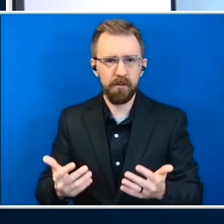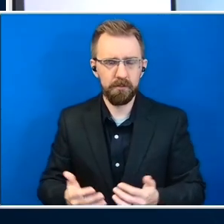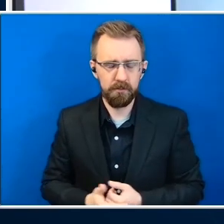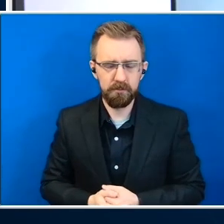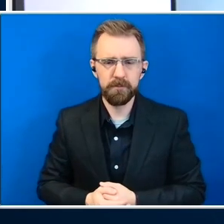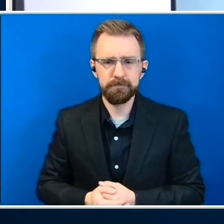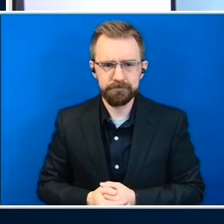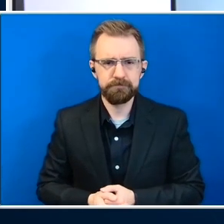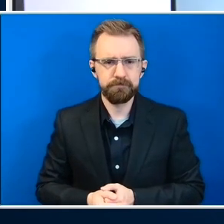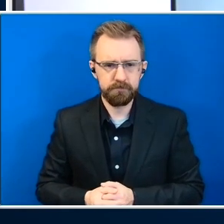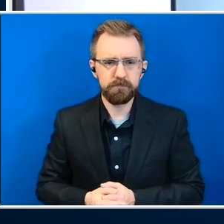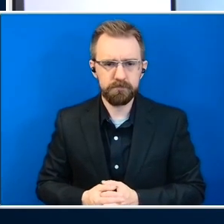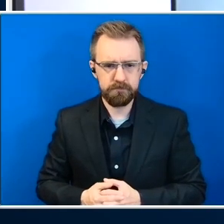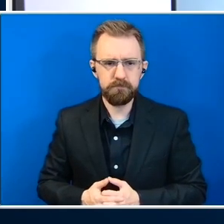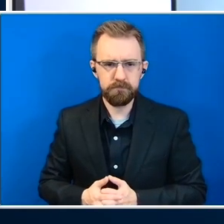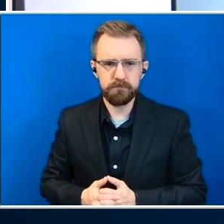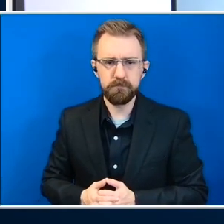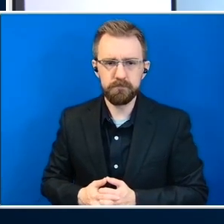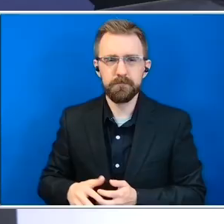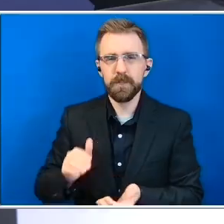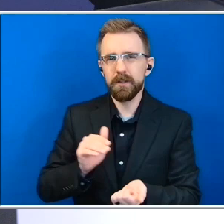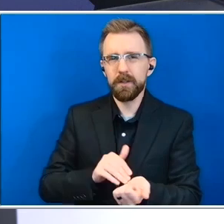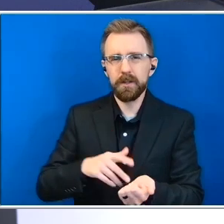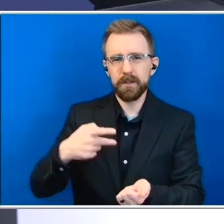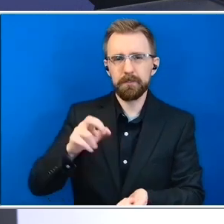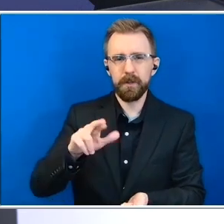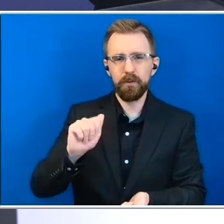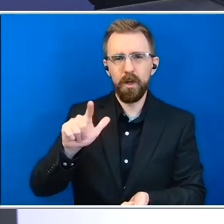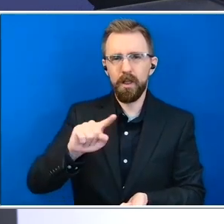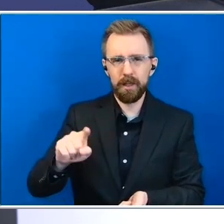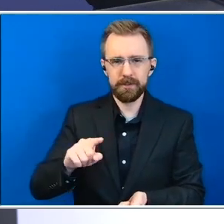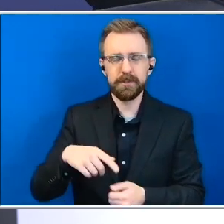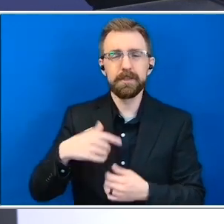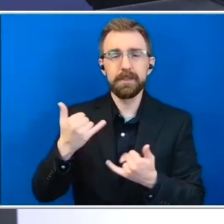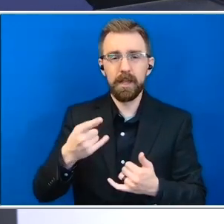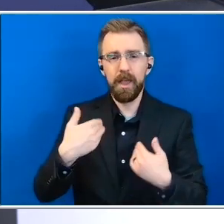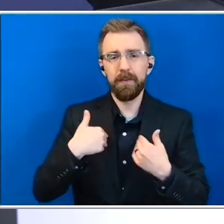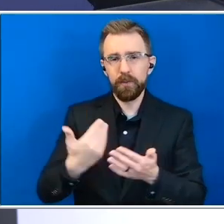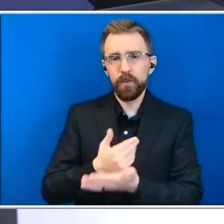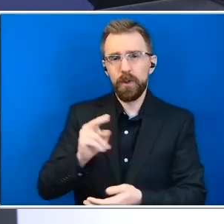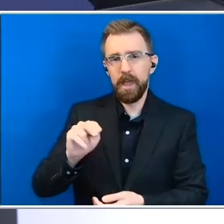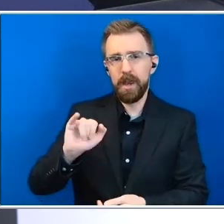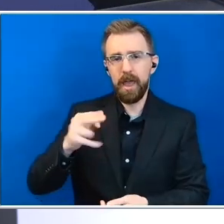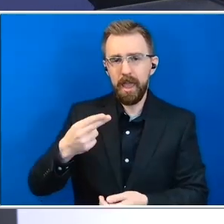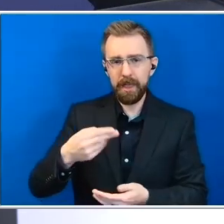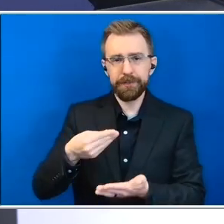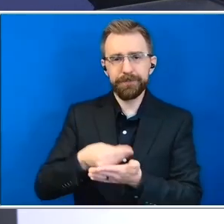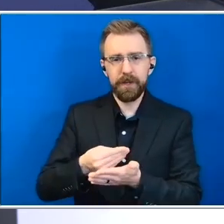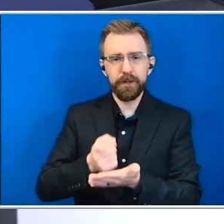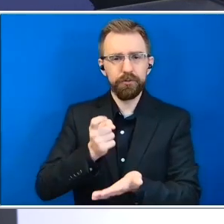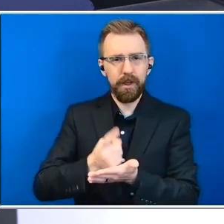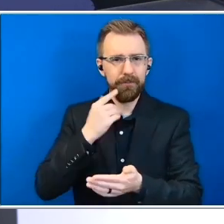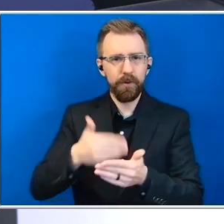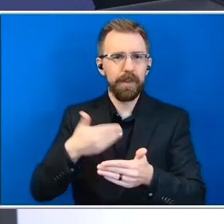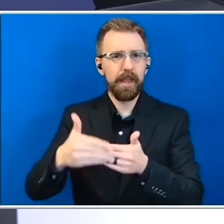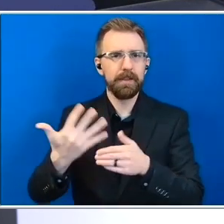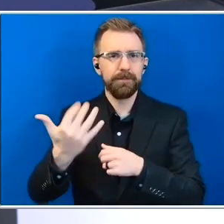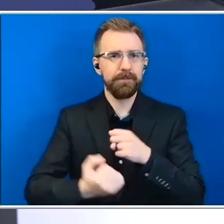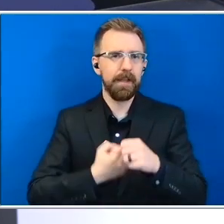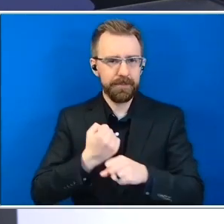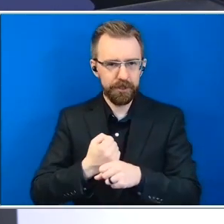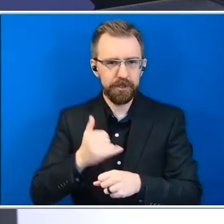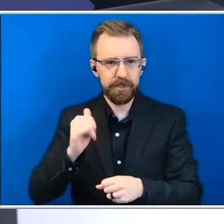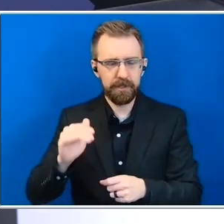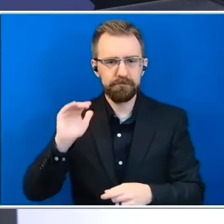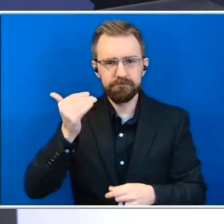So, Dr. Perales, now you have a new NIH-funded grant for the next 5 years that appears to build on